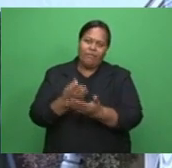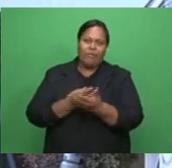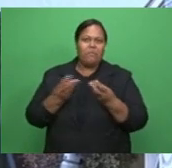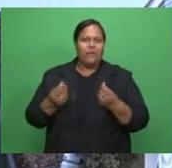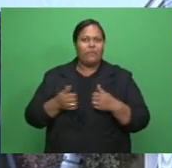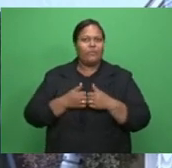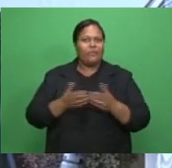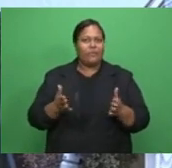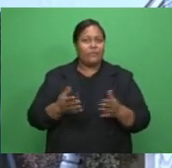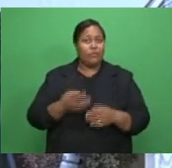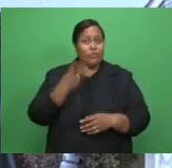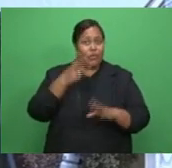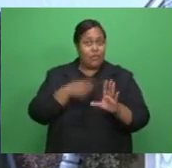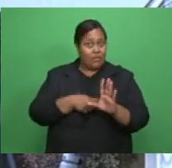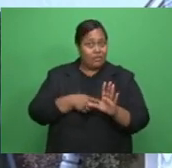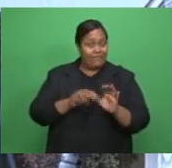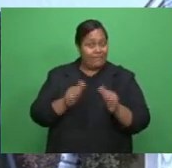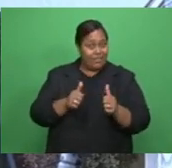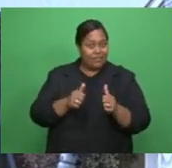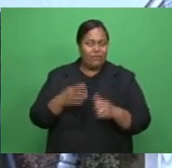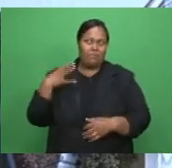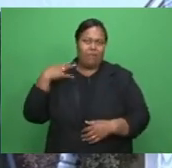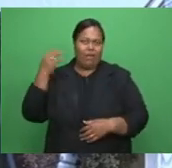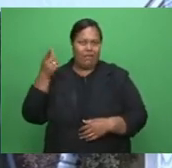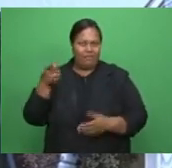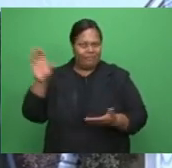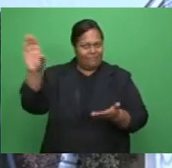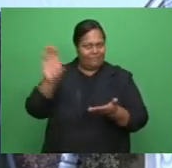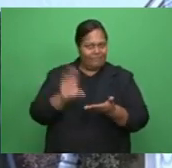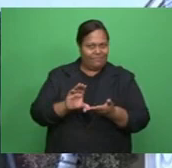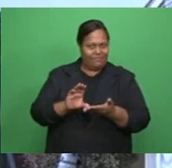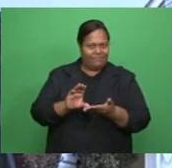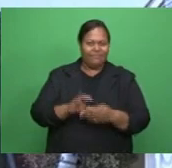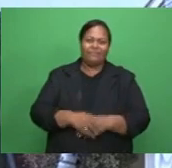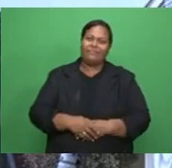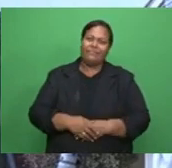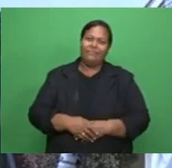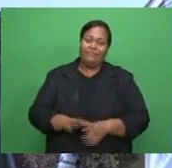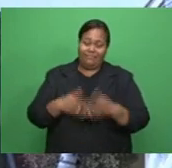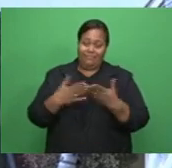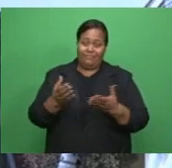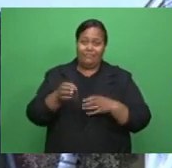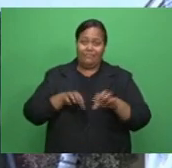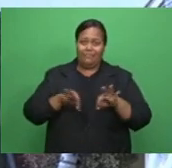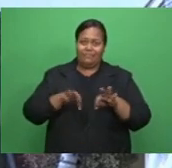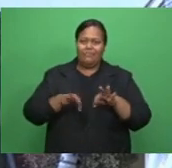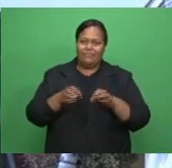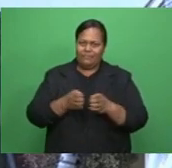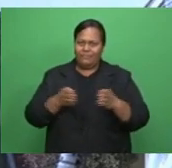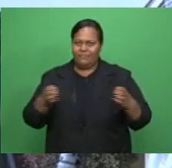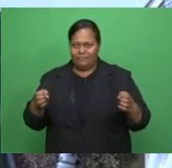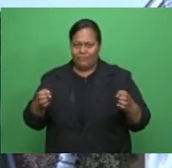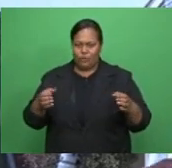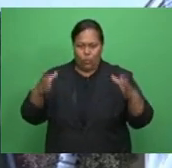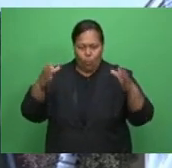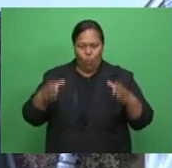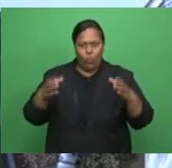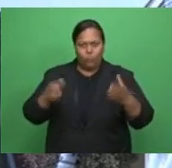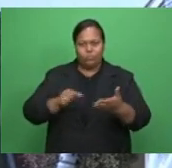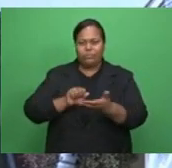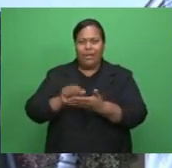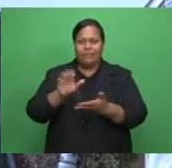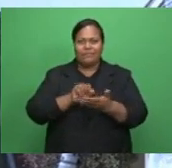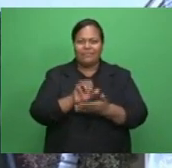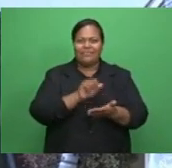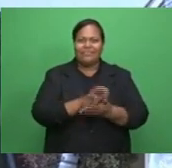3 years, he applied for a grant and he plans to expand into wholesale operations and sales